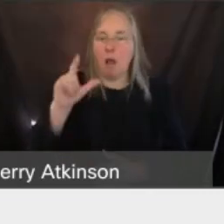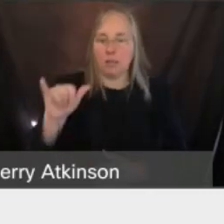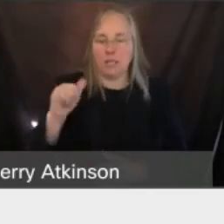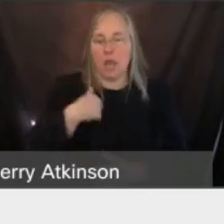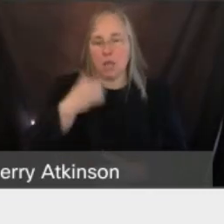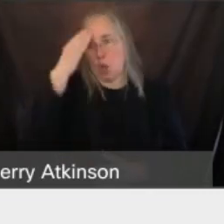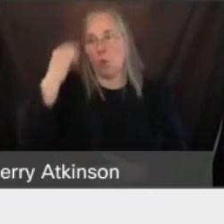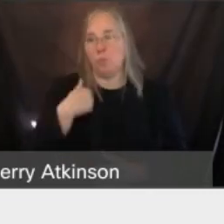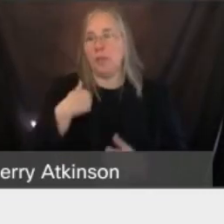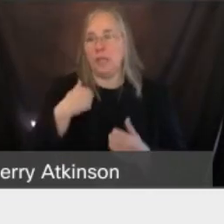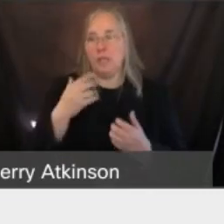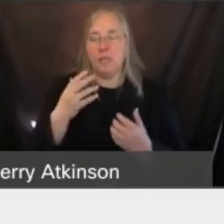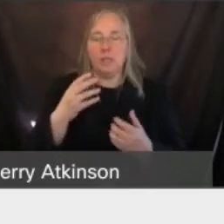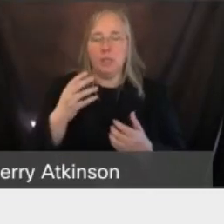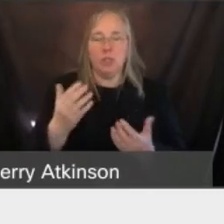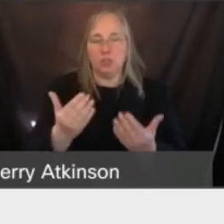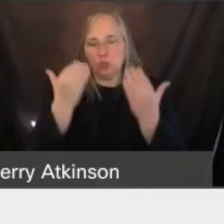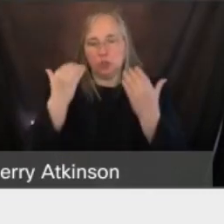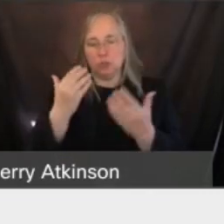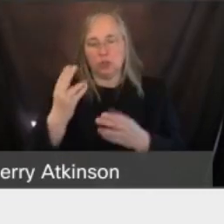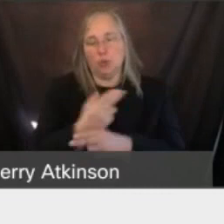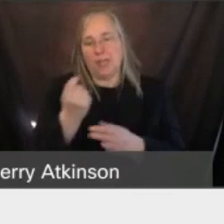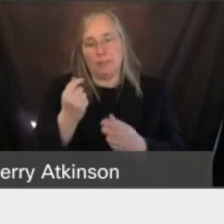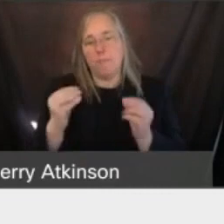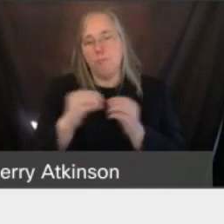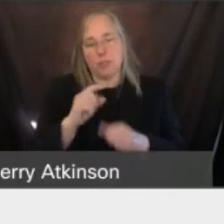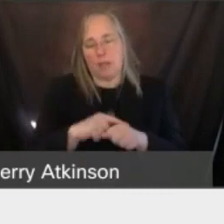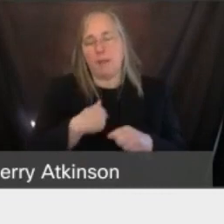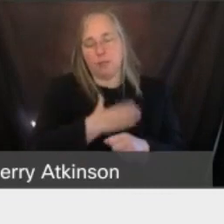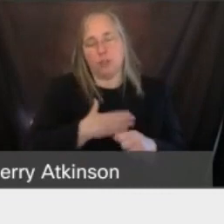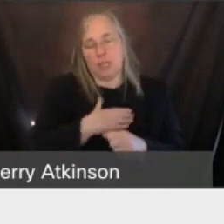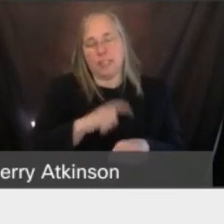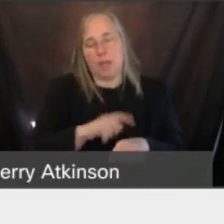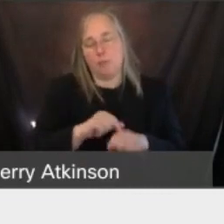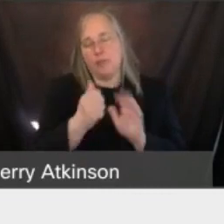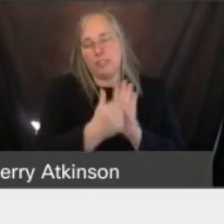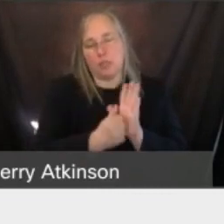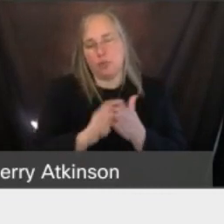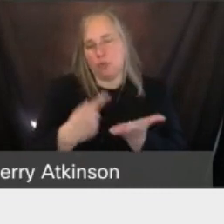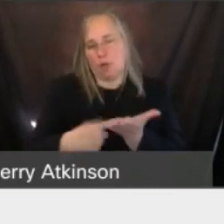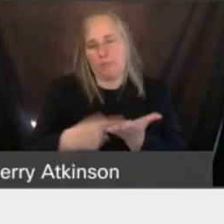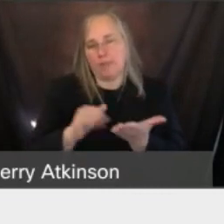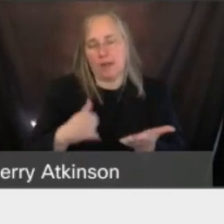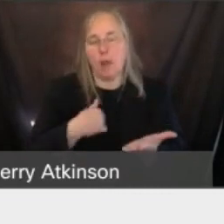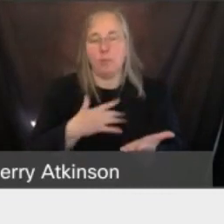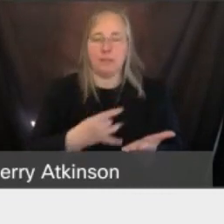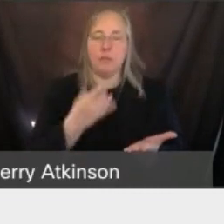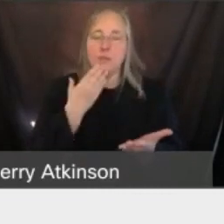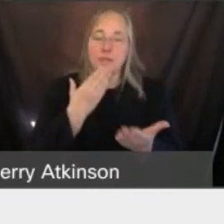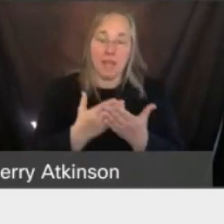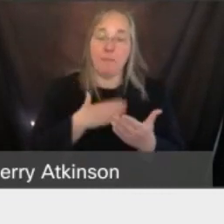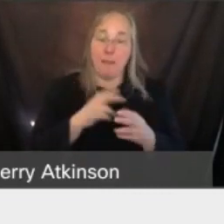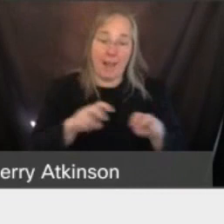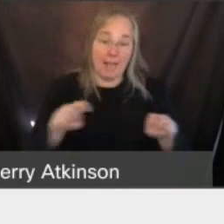took a little bit more time, but I appreciate the time on the agenda to talk about this. I'd like to thank my panelists for joining